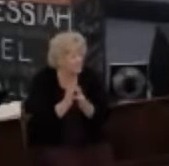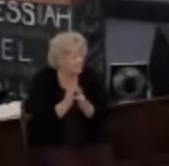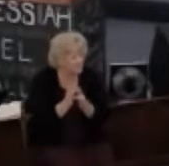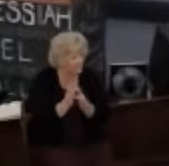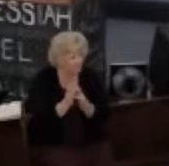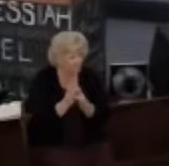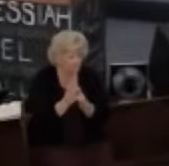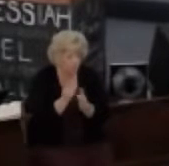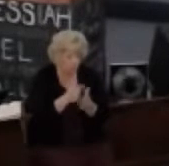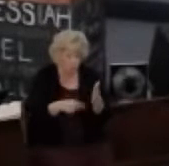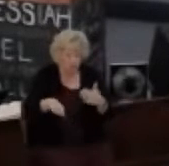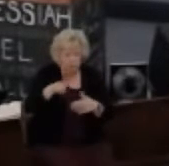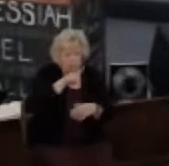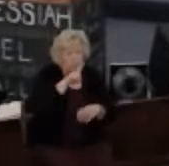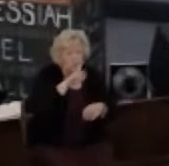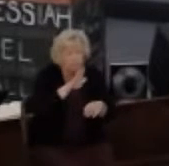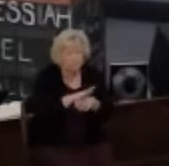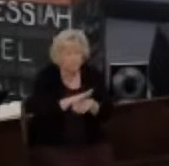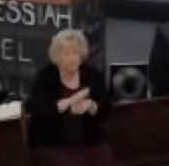What are you committed to?